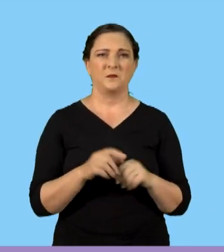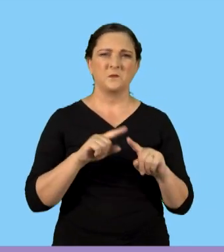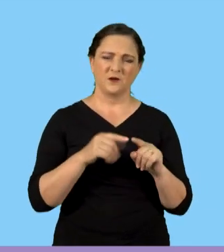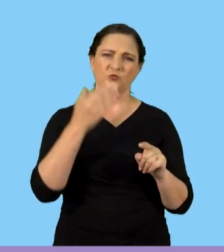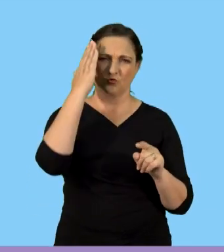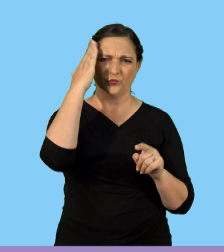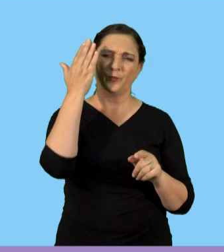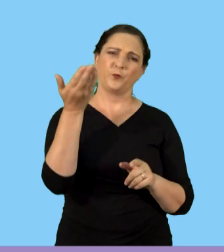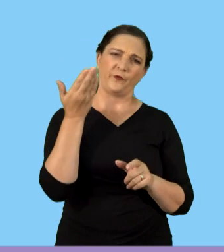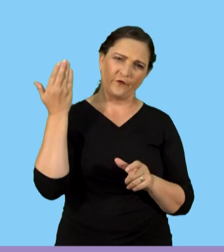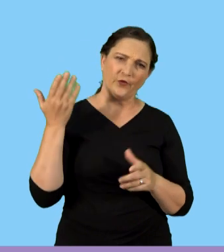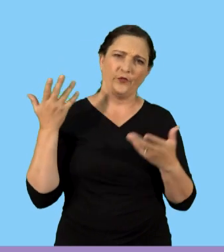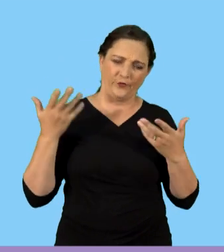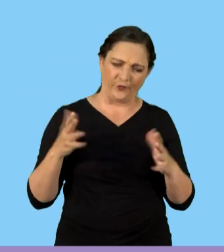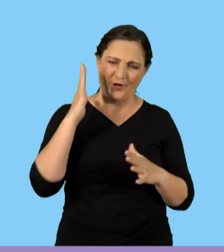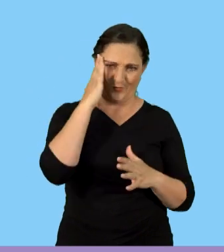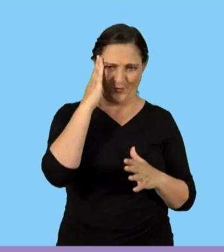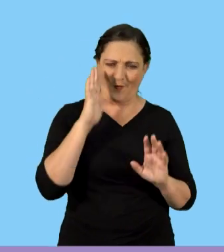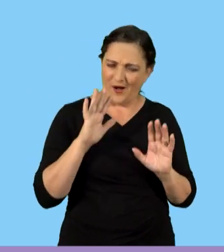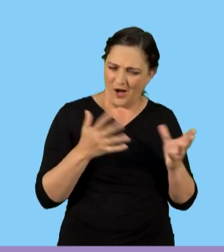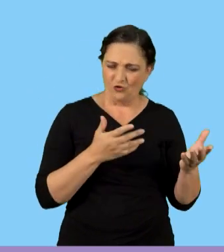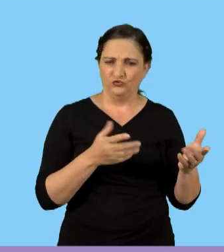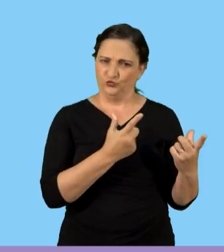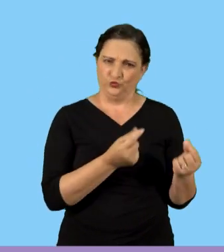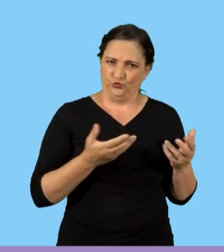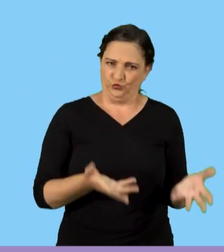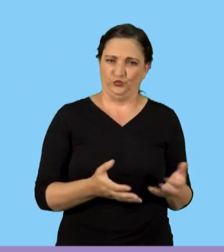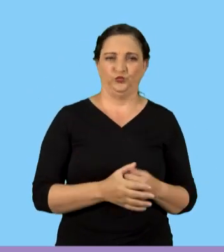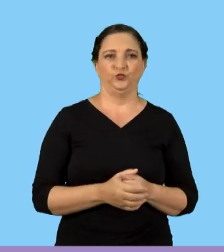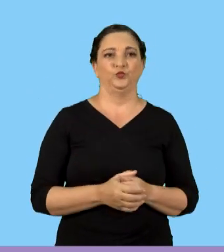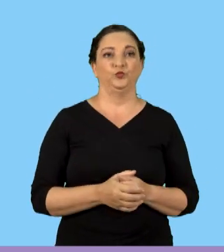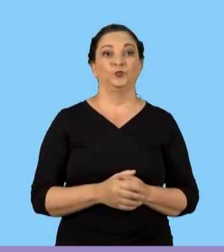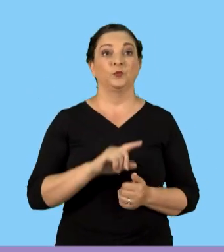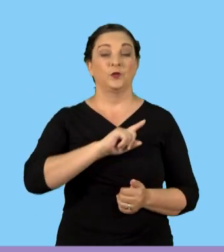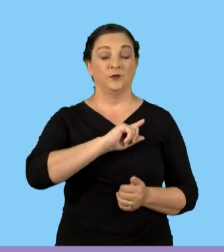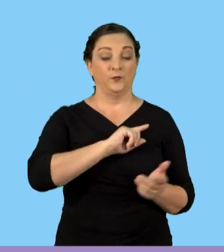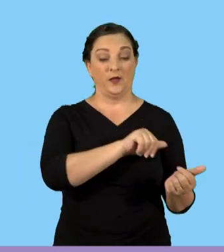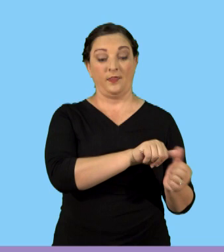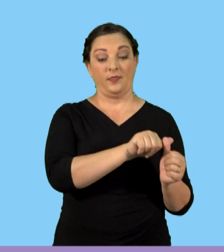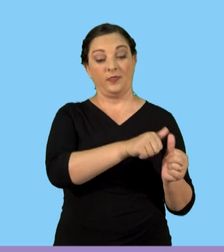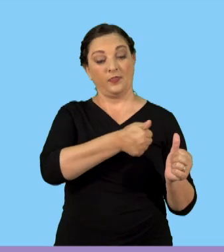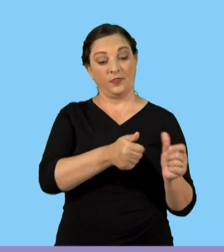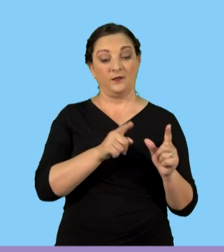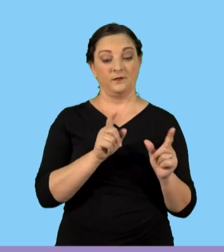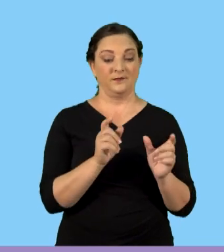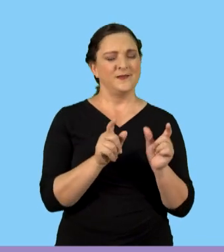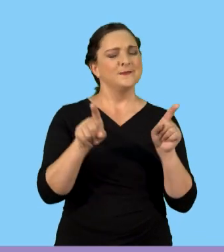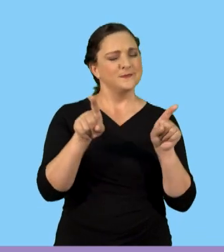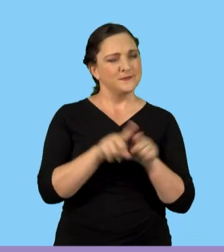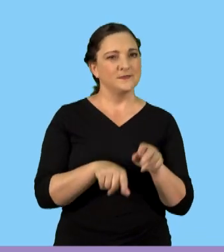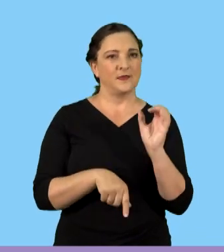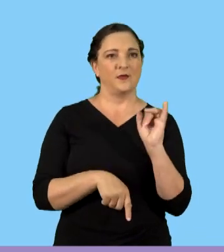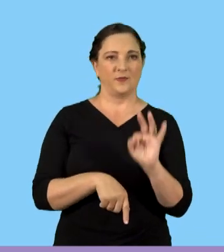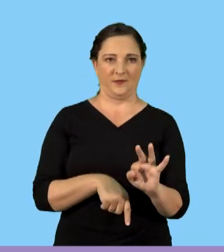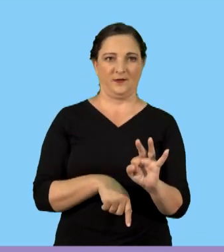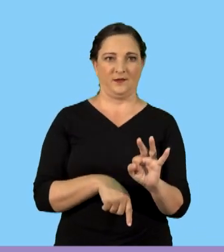2. Remember, this is pre-knowledge. It means that you have already learned how to do this. So when we move on to the second one, we took the